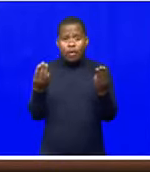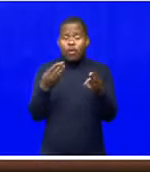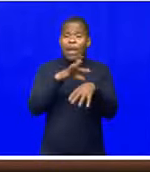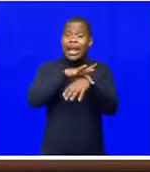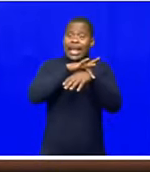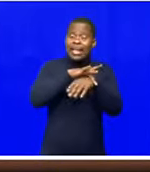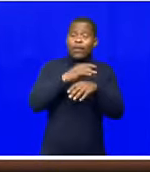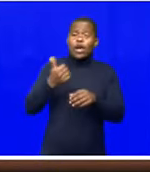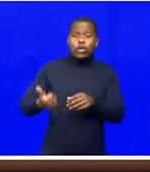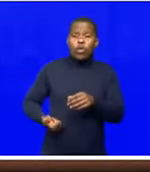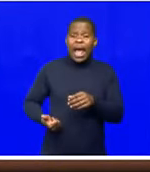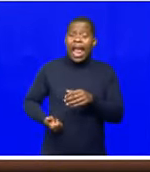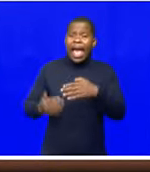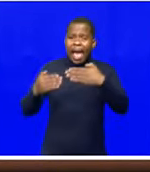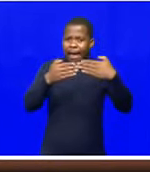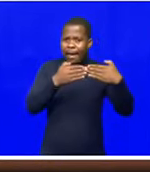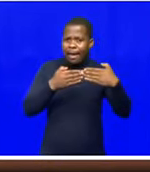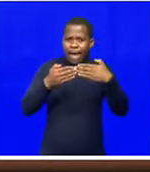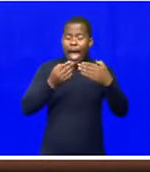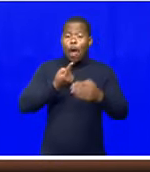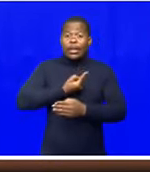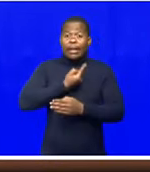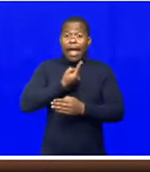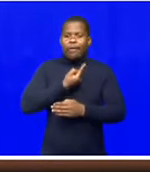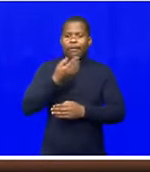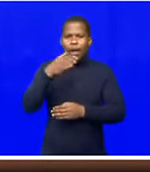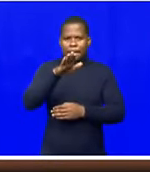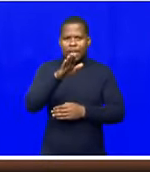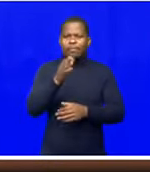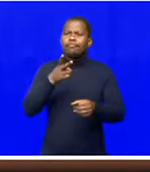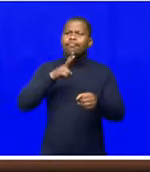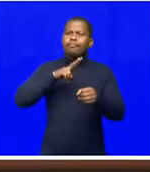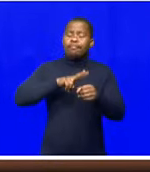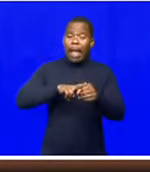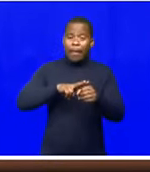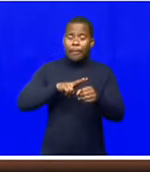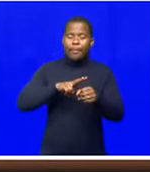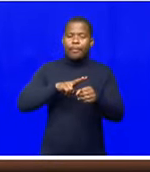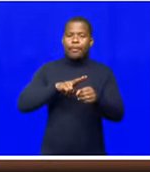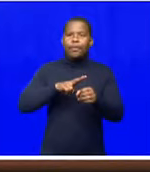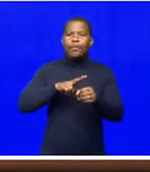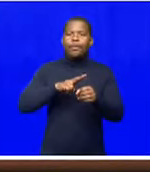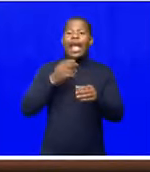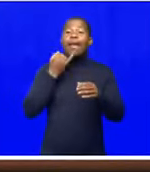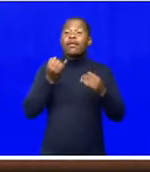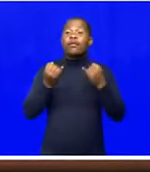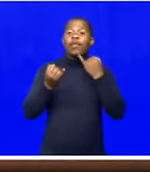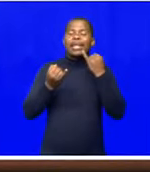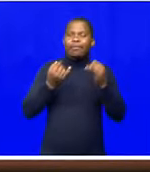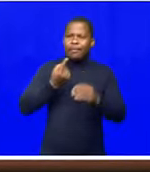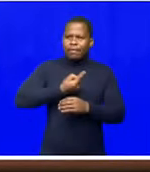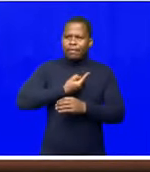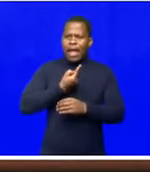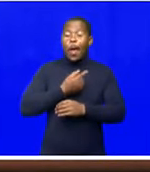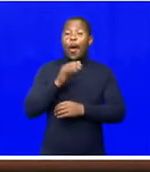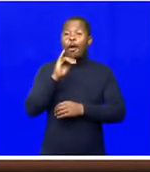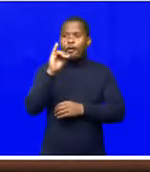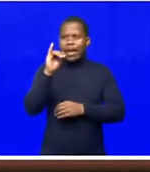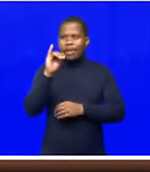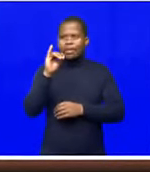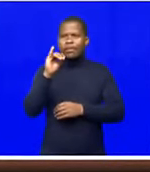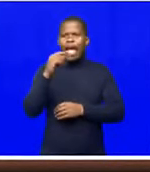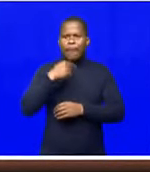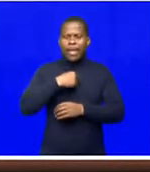that I tell anybody about my personality. The strongest points is that, one, I am a believer of